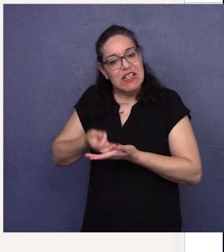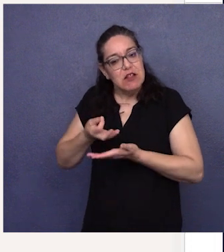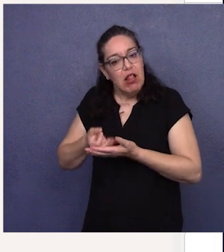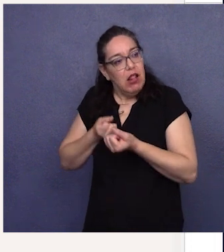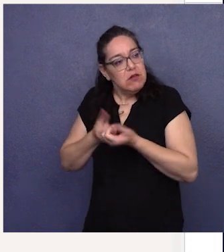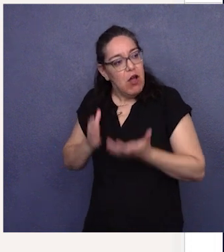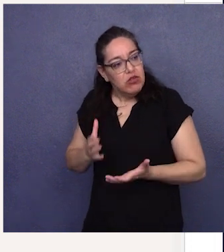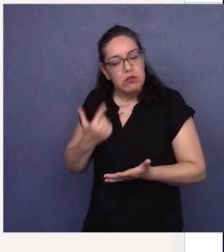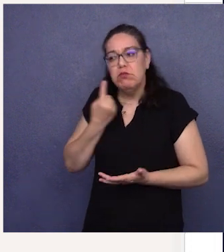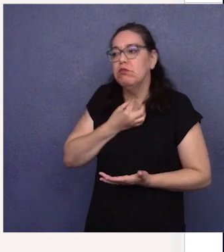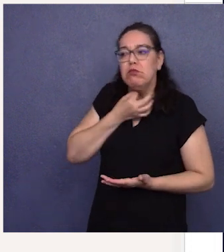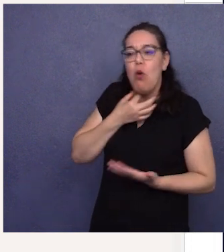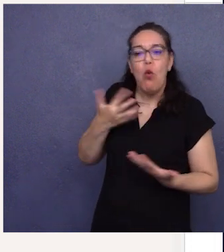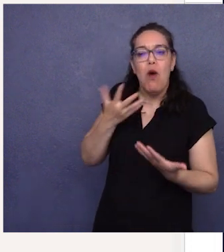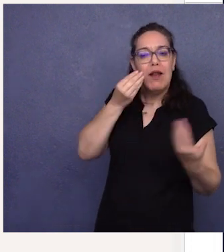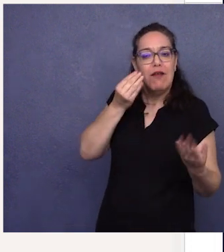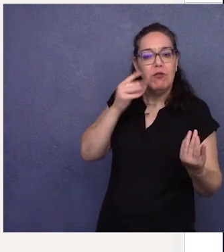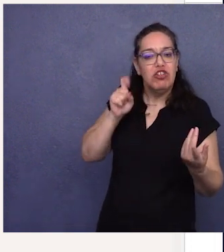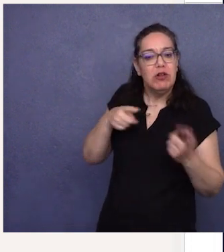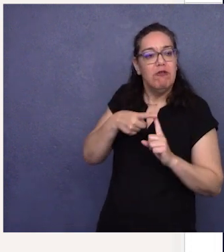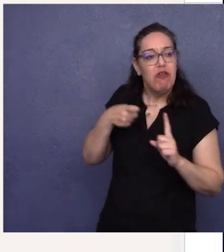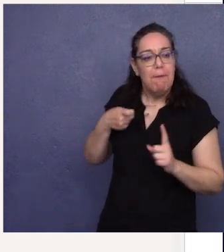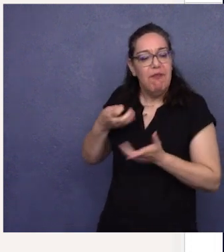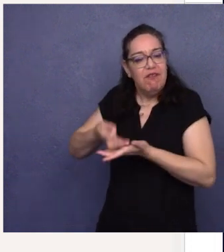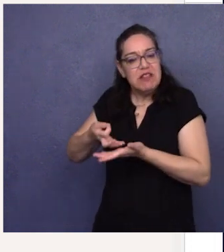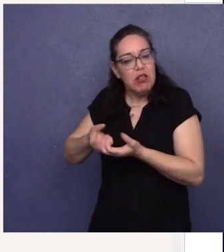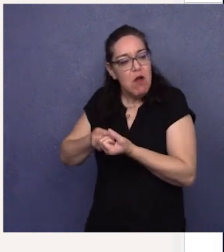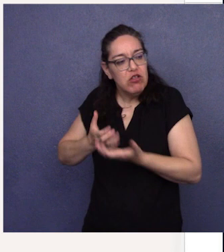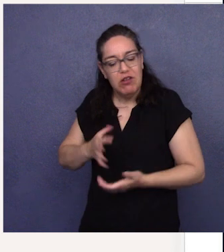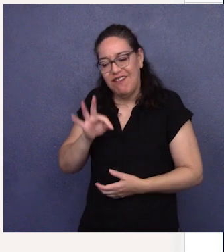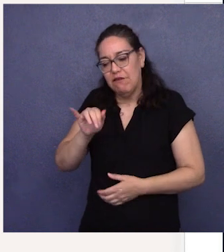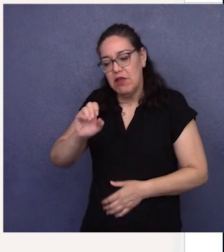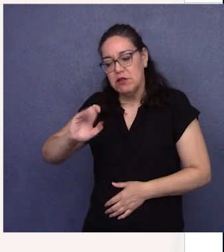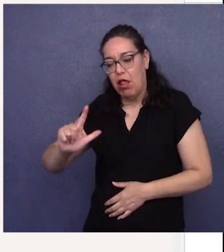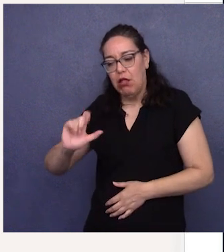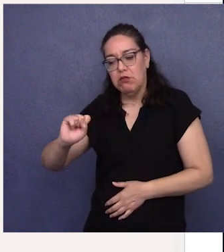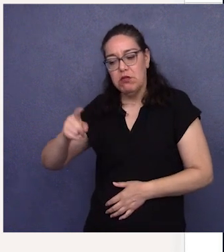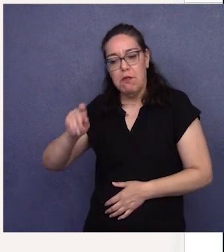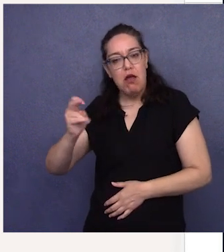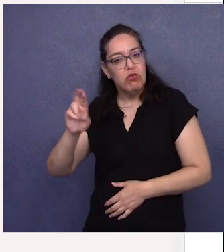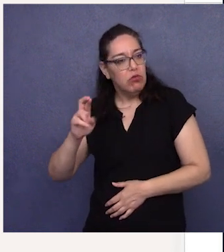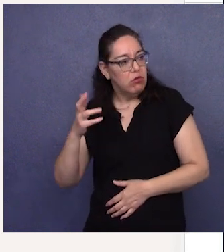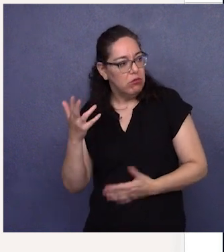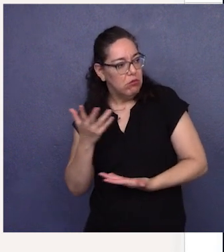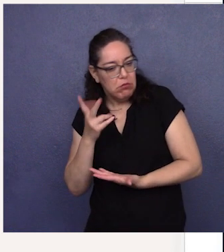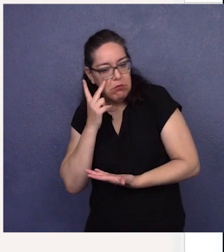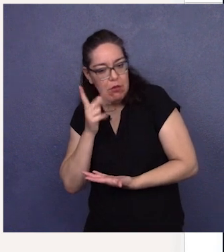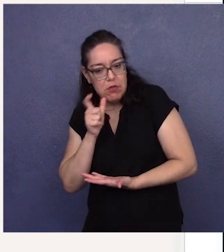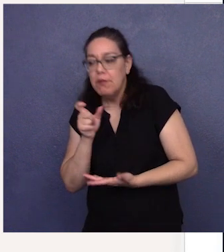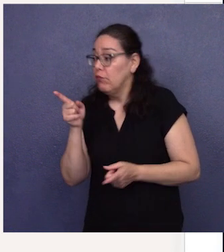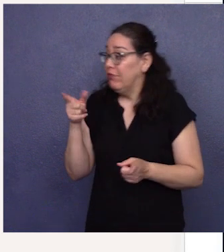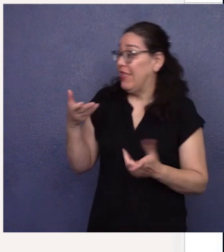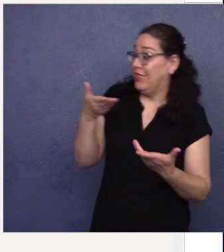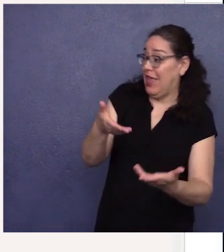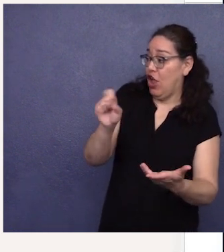fiscal sponsors. I didn't see that in this document. Yeah, it is there. So can you scroll up, Yaz, as far